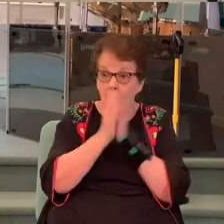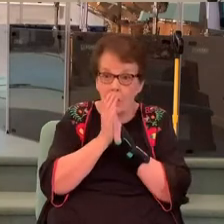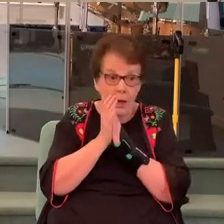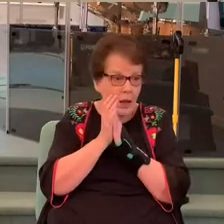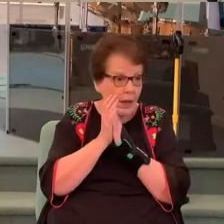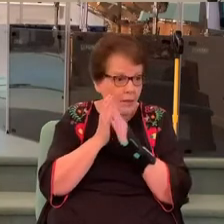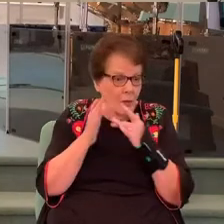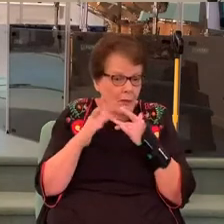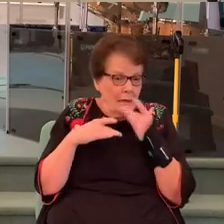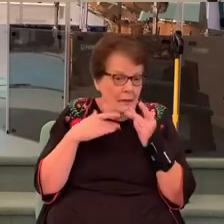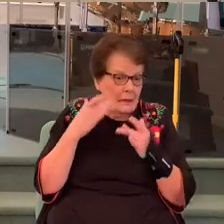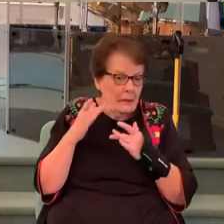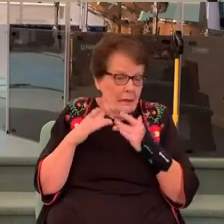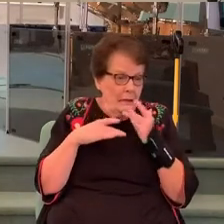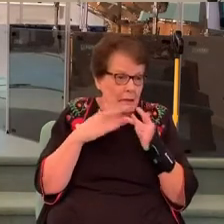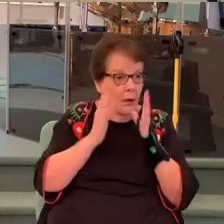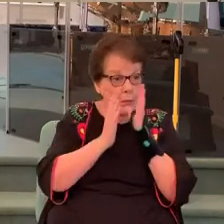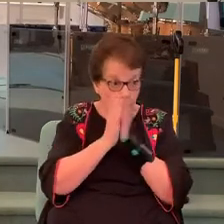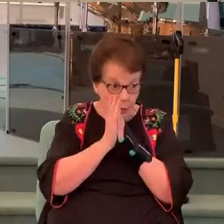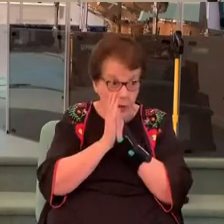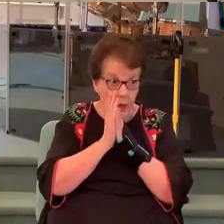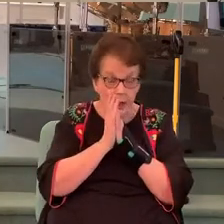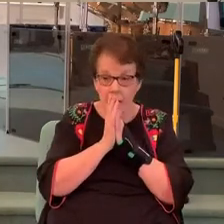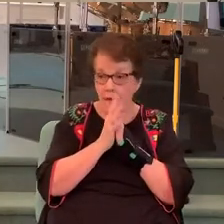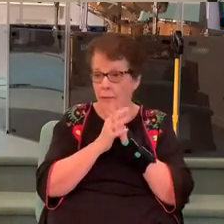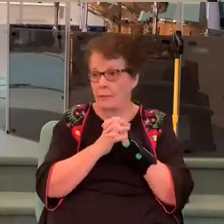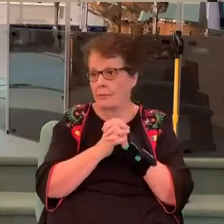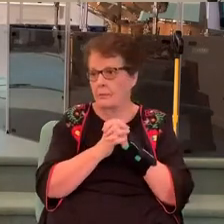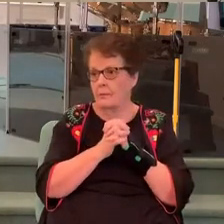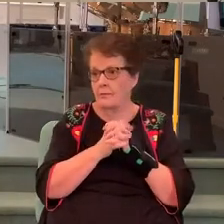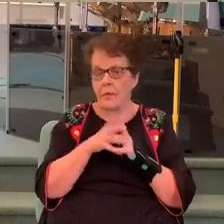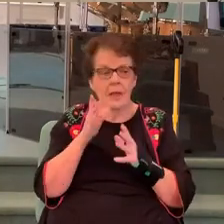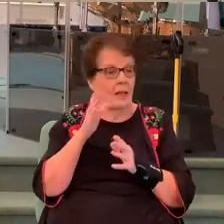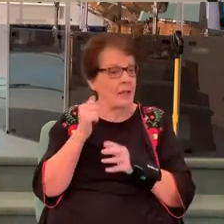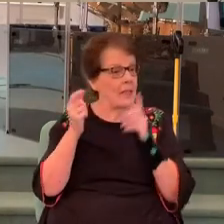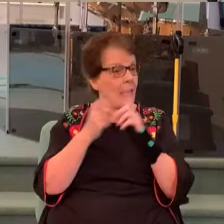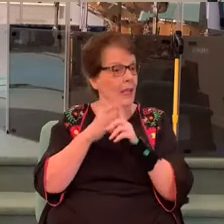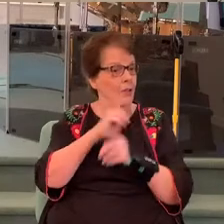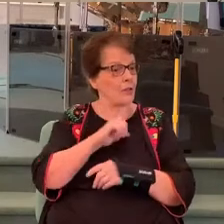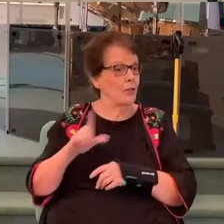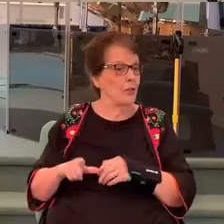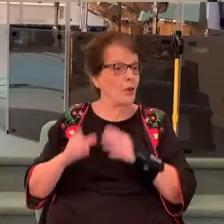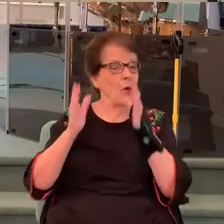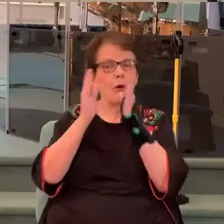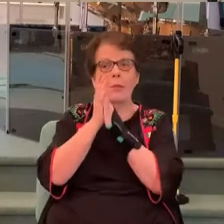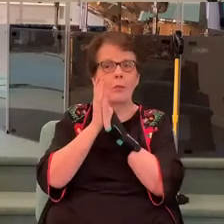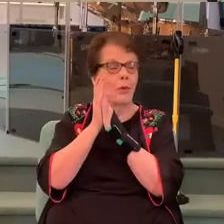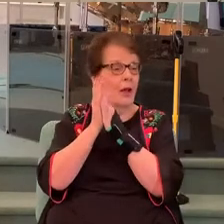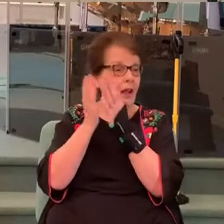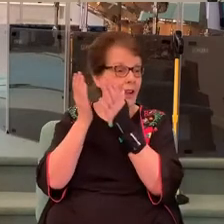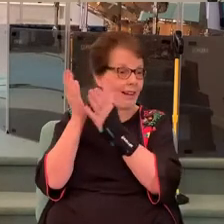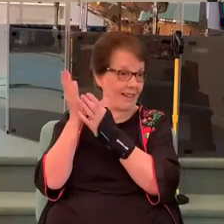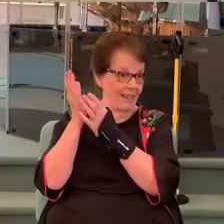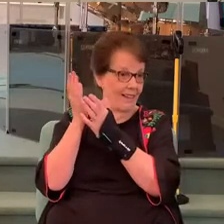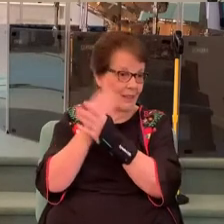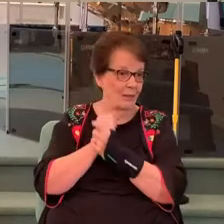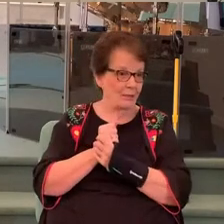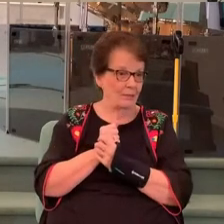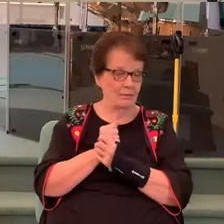concerns? Pray. We sang that song a little while ago. Take it to the Lord in prayer.